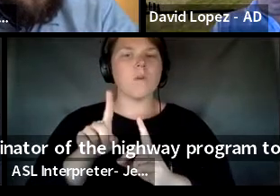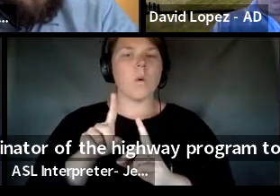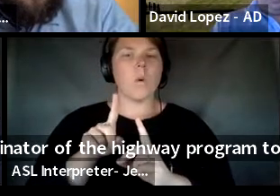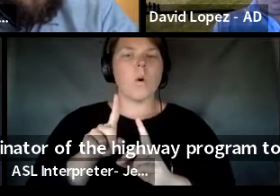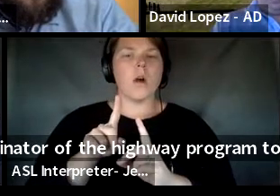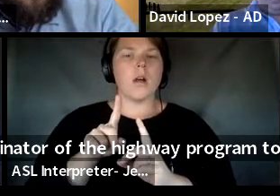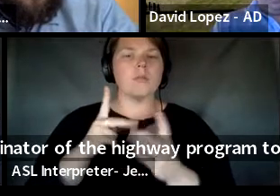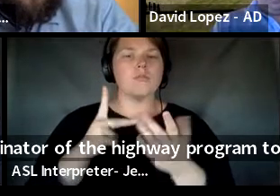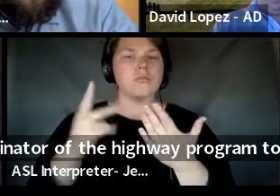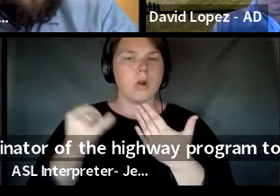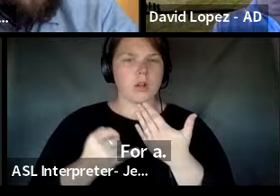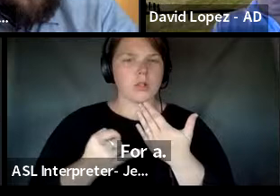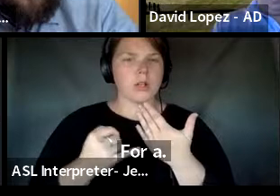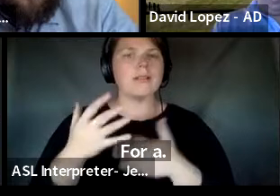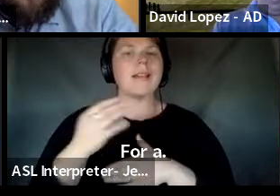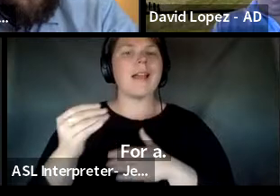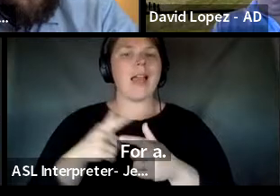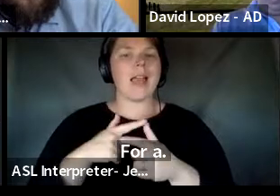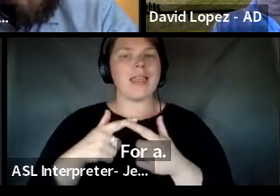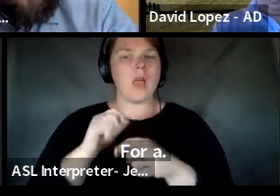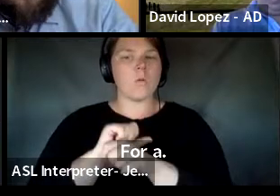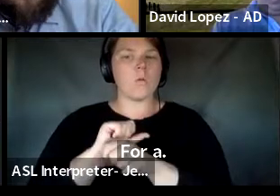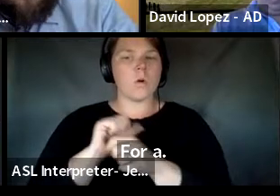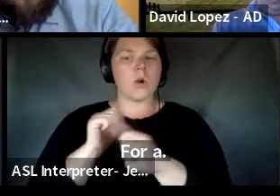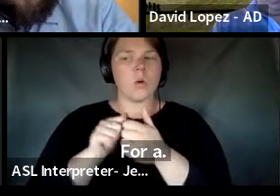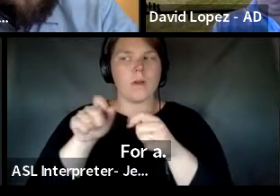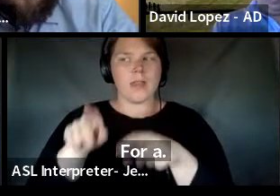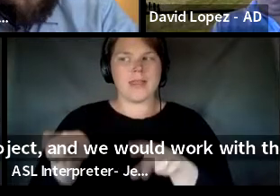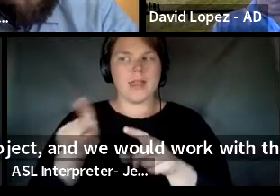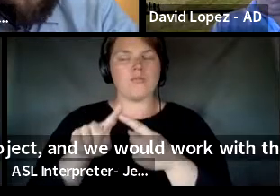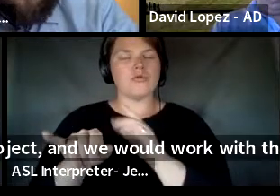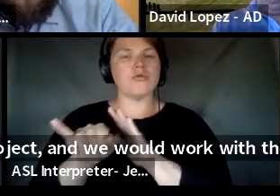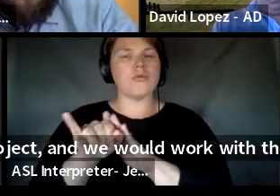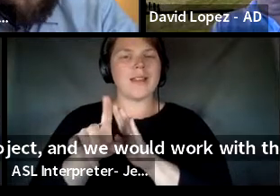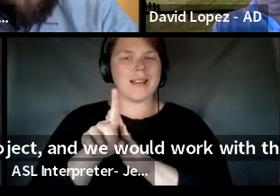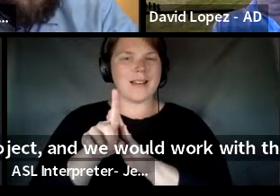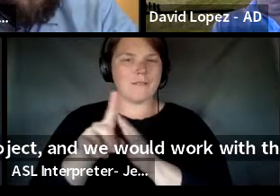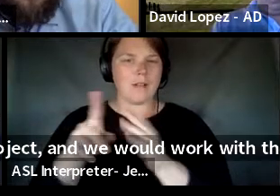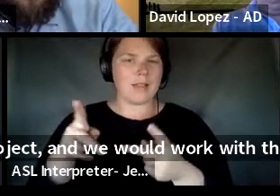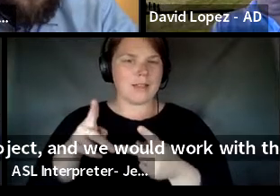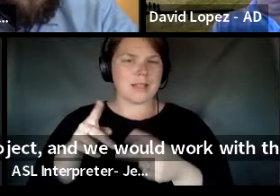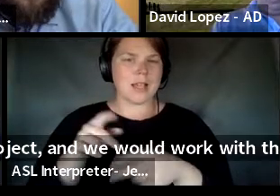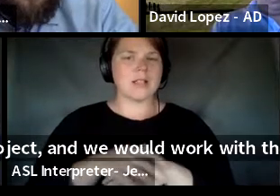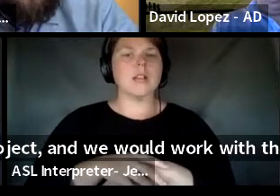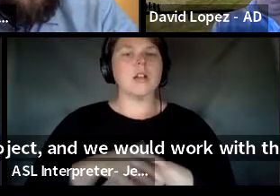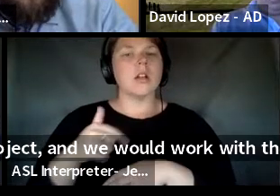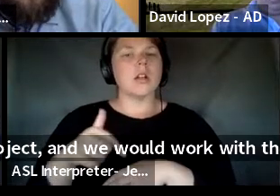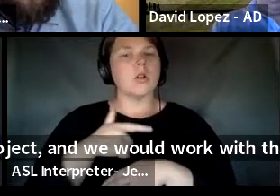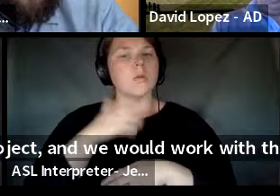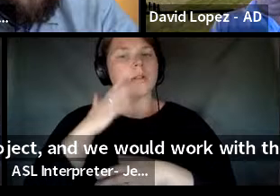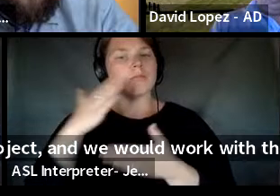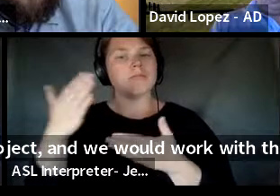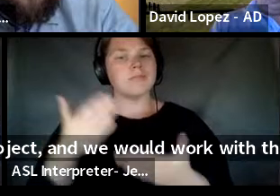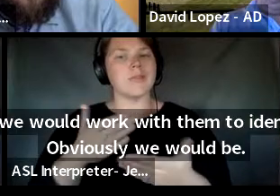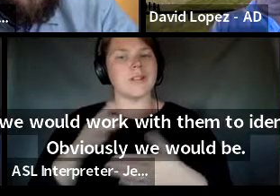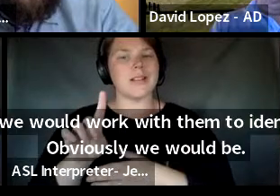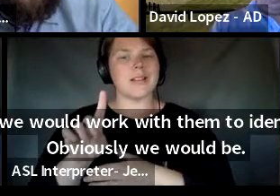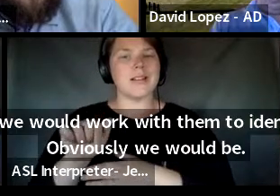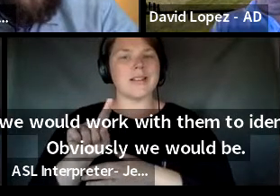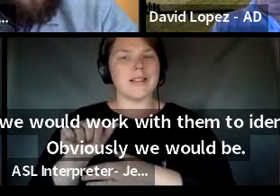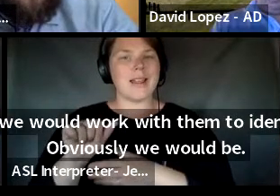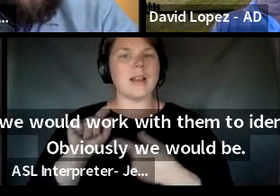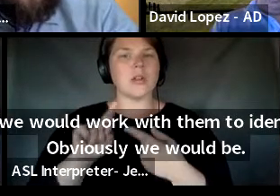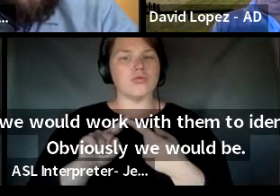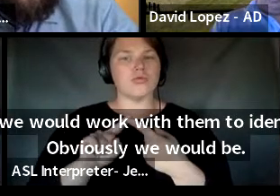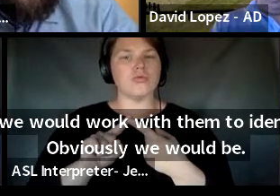a project, and we would work with them to identify that site. Obviously, we would be bringing data to inform the